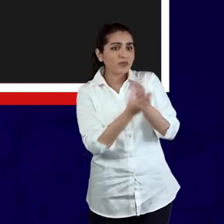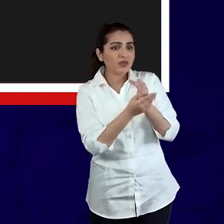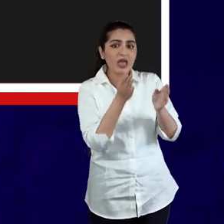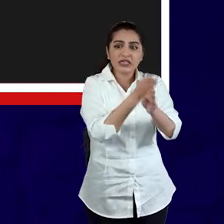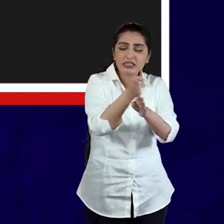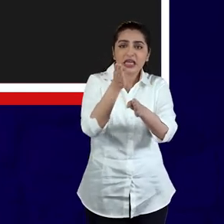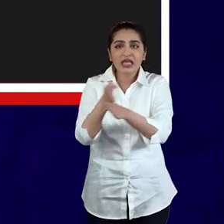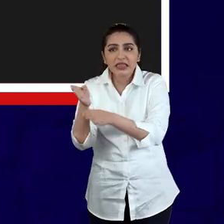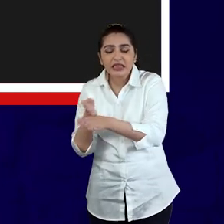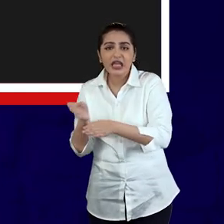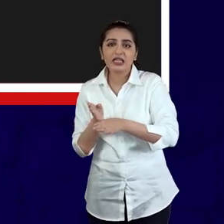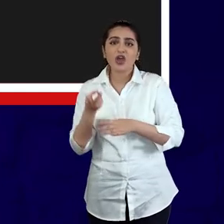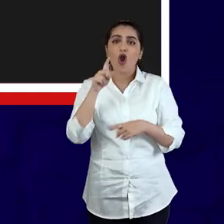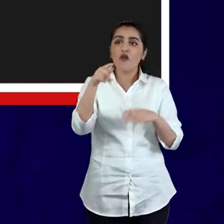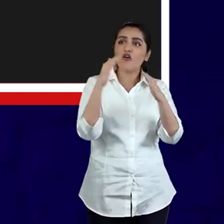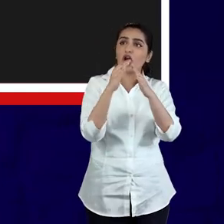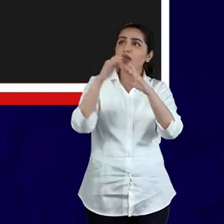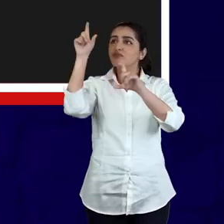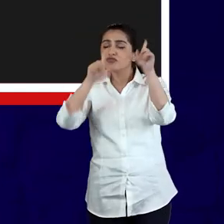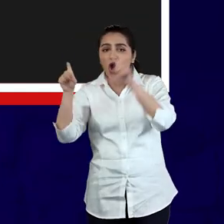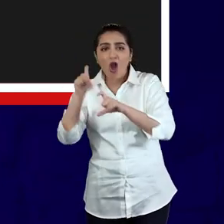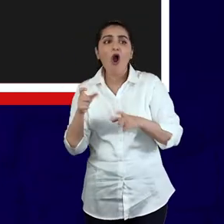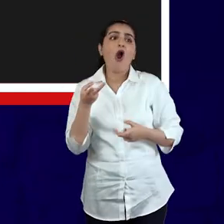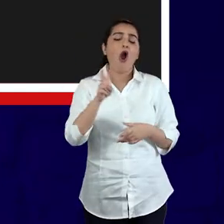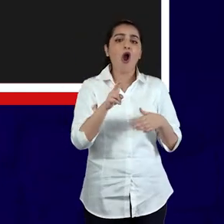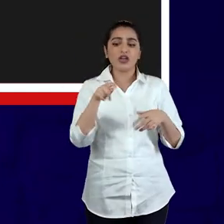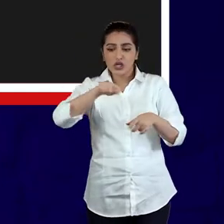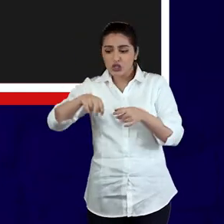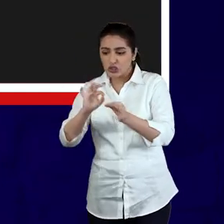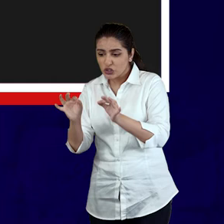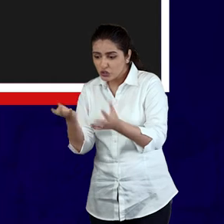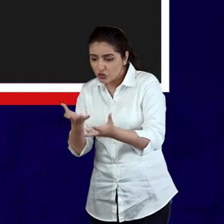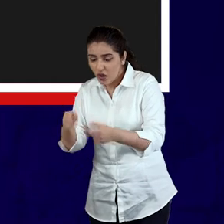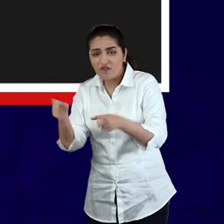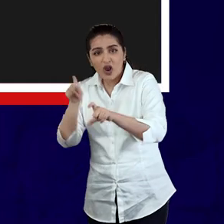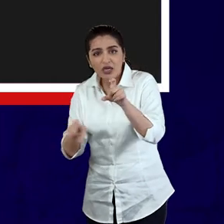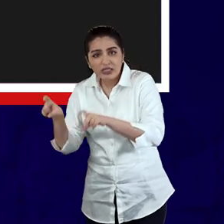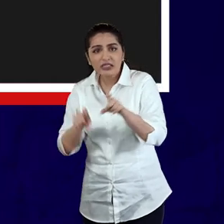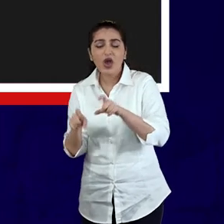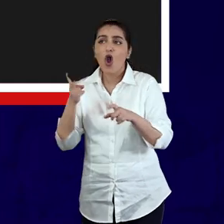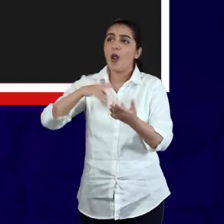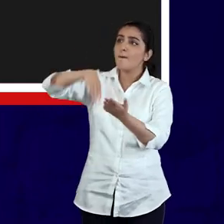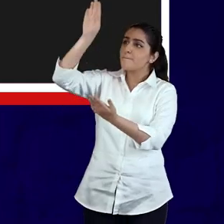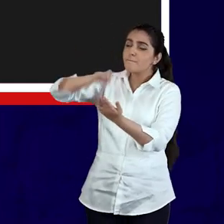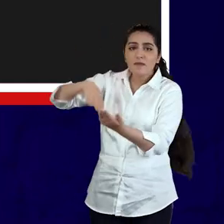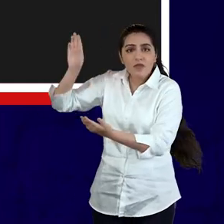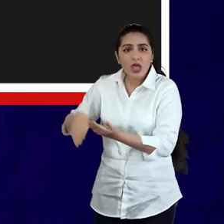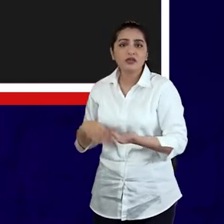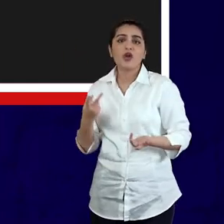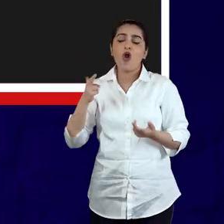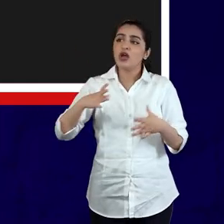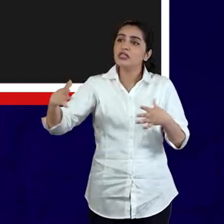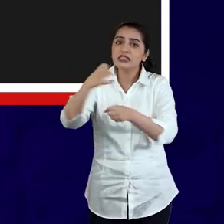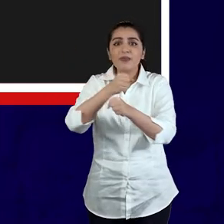remember several times we've spoken about how they decorate the chula themselves, how they paint, the artisans paint, and